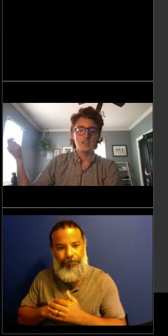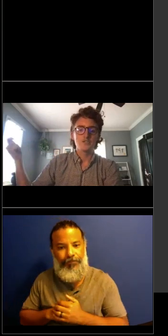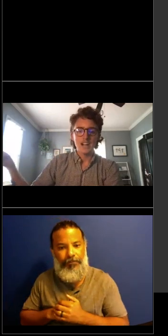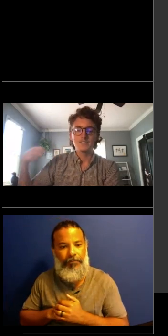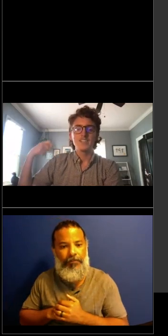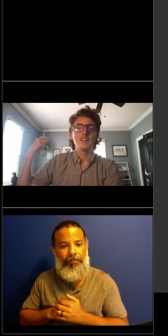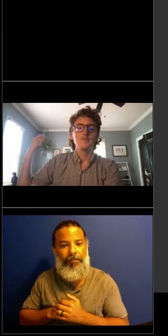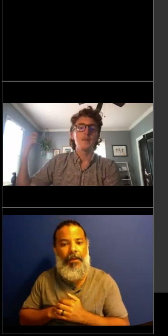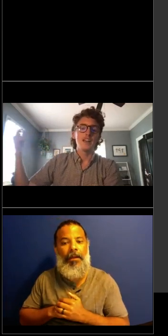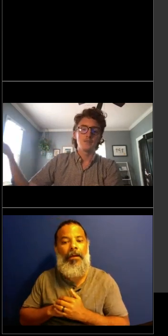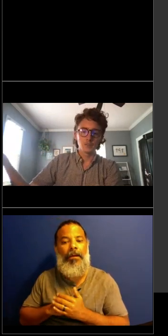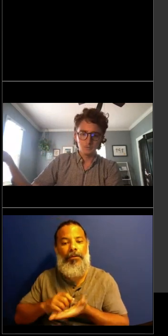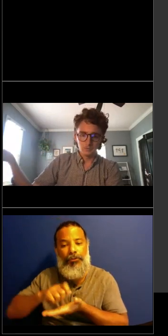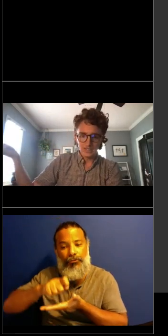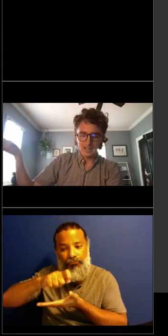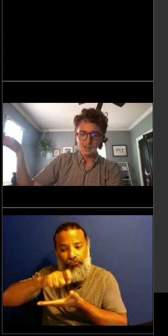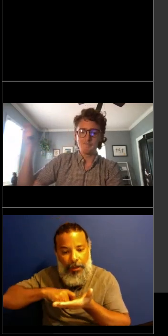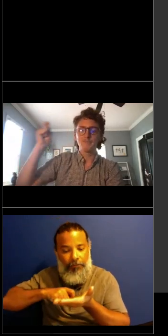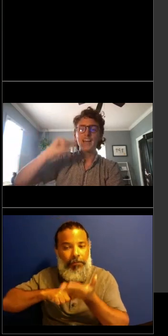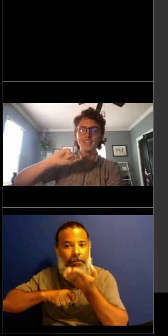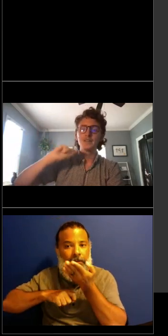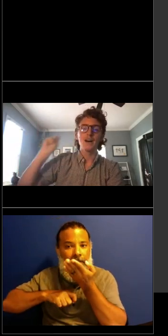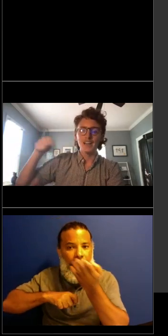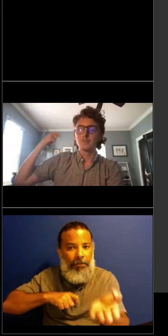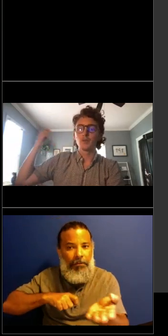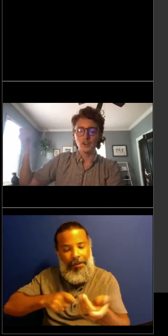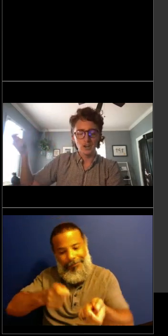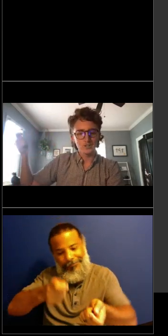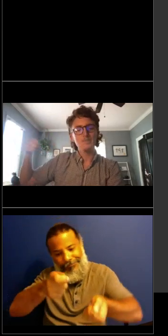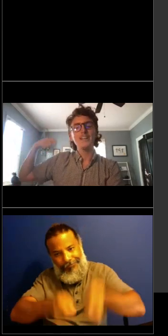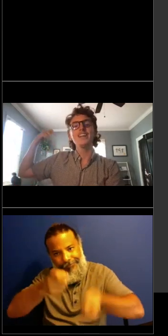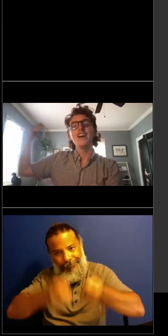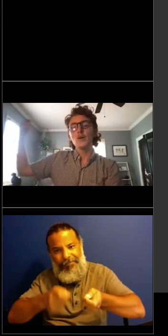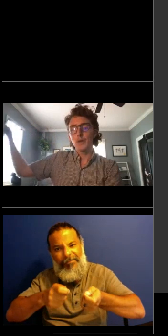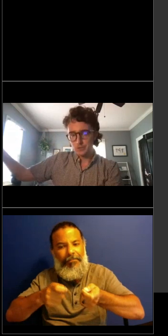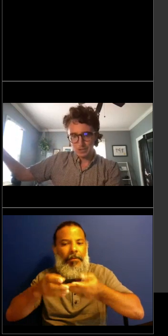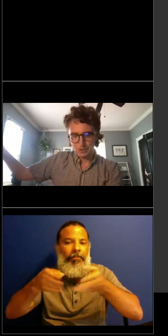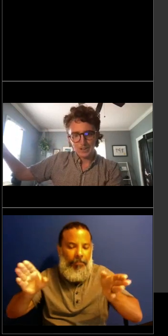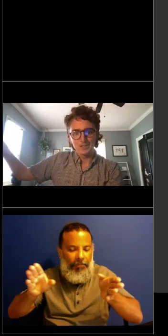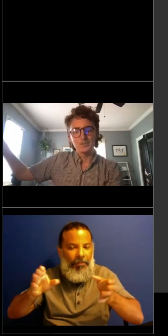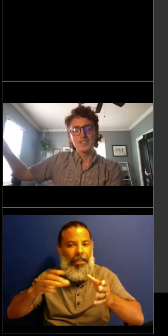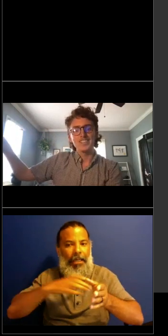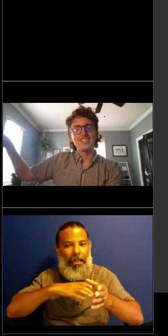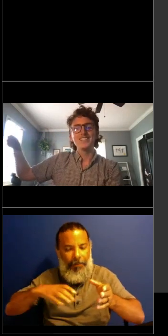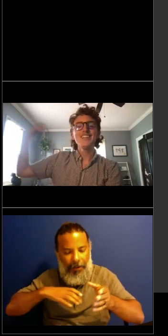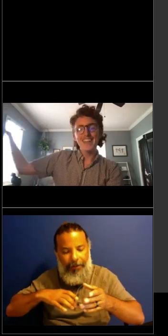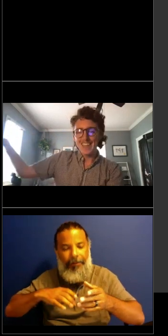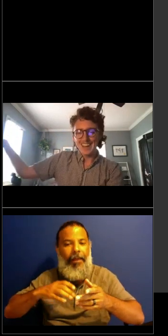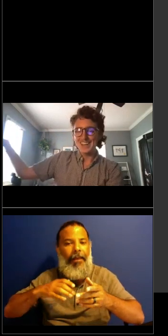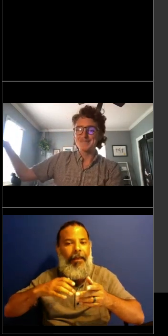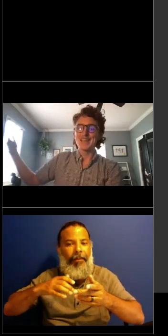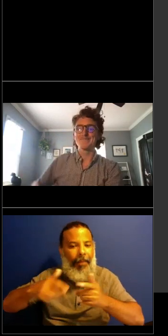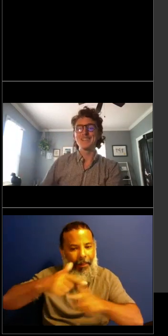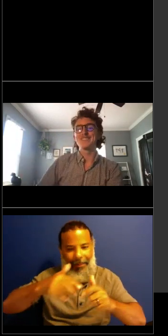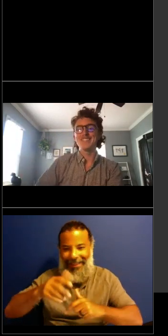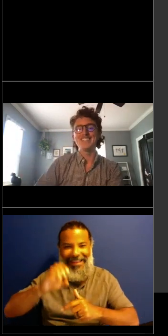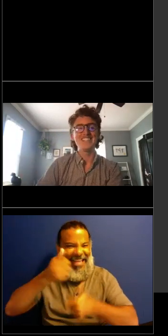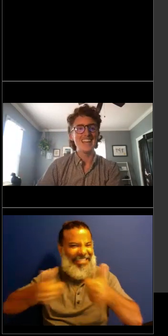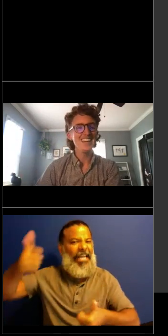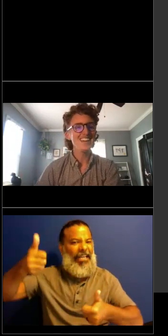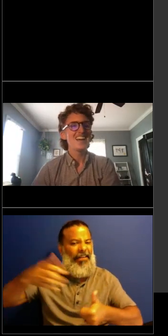was then drafted and edited by the broader COZIL committee, went through several rounds with the EC, and then it became